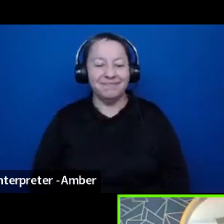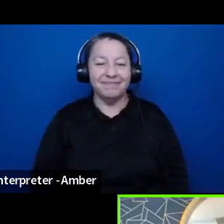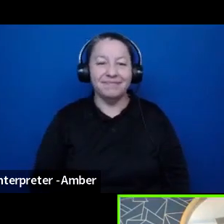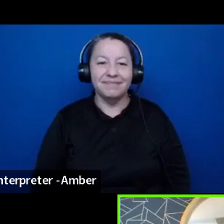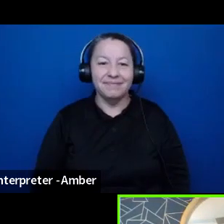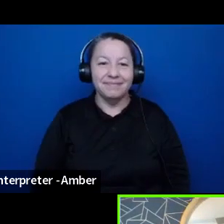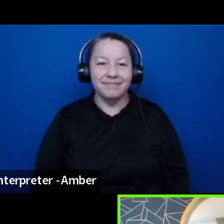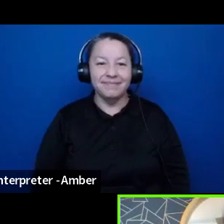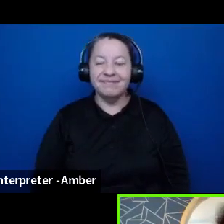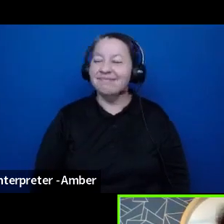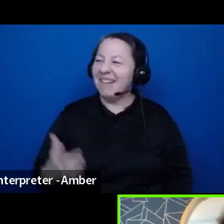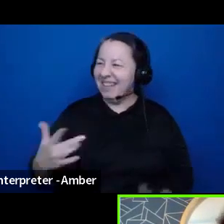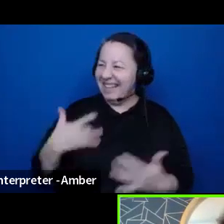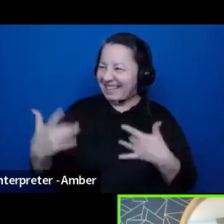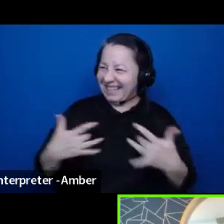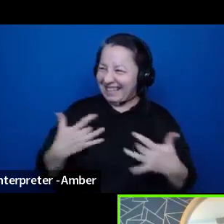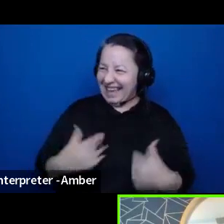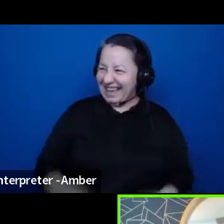Very exciting.